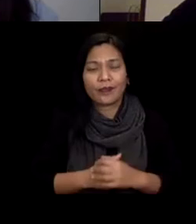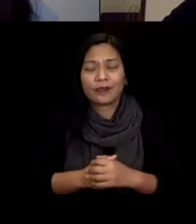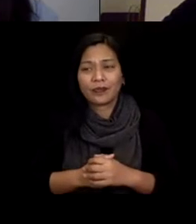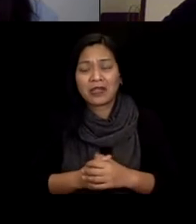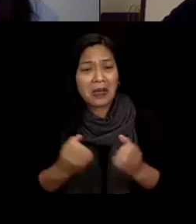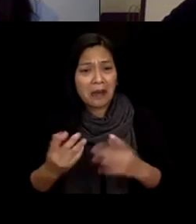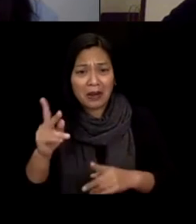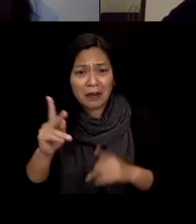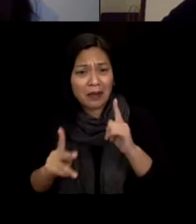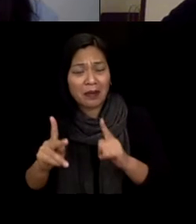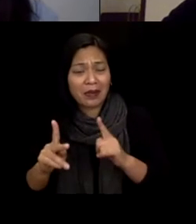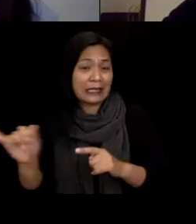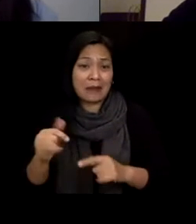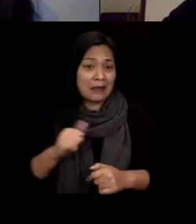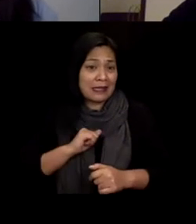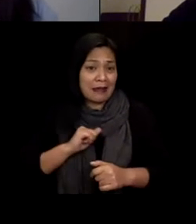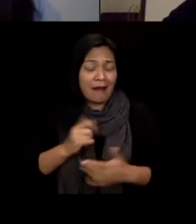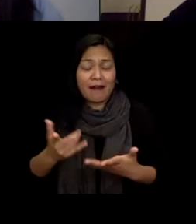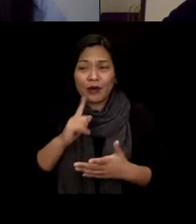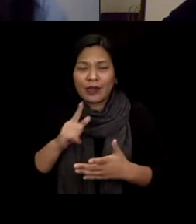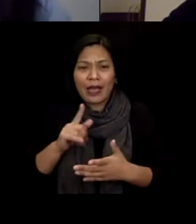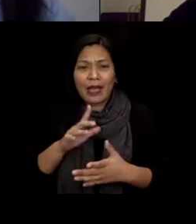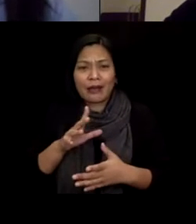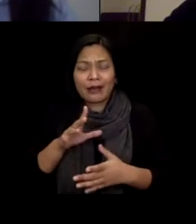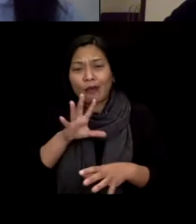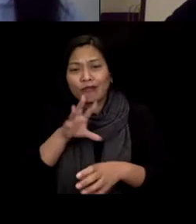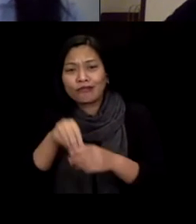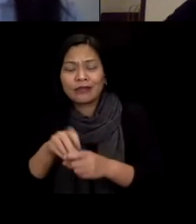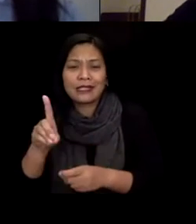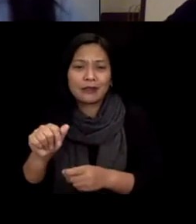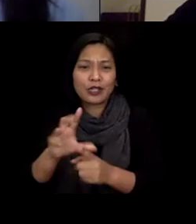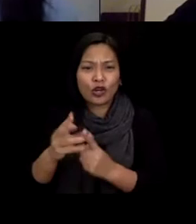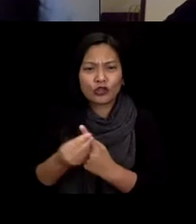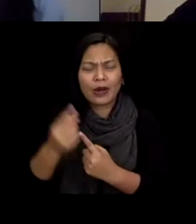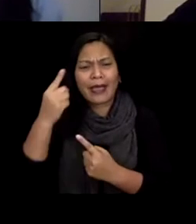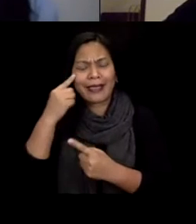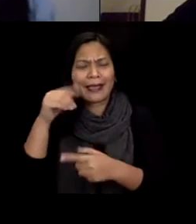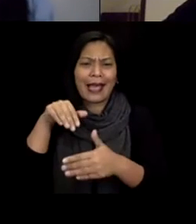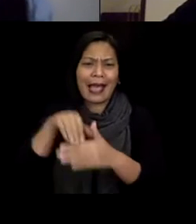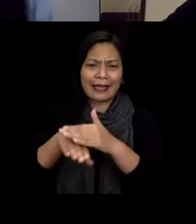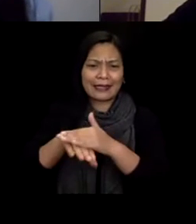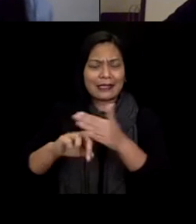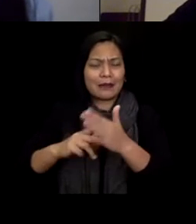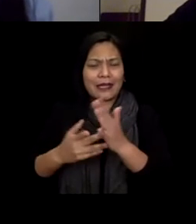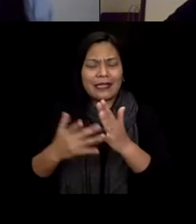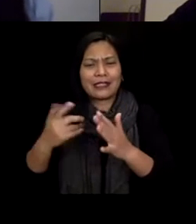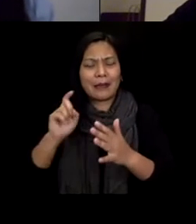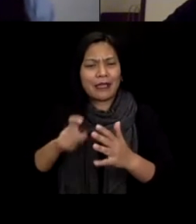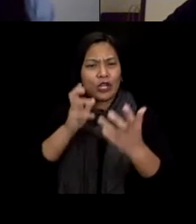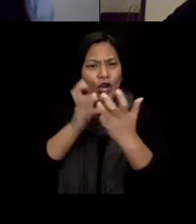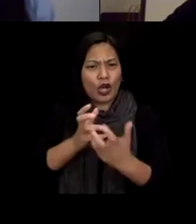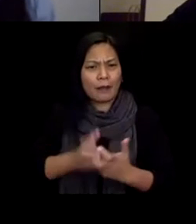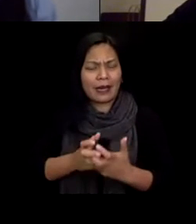disability culture thinking, you know, that access is all about this compliance-based checklist. It's always